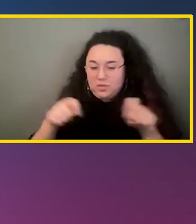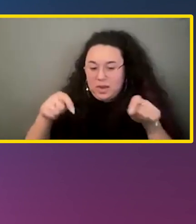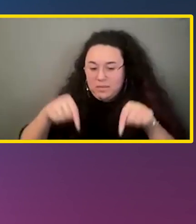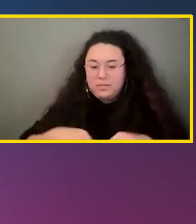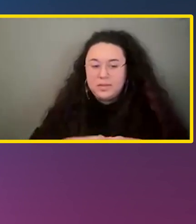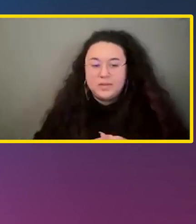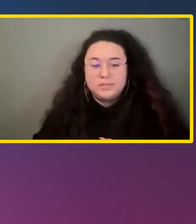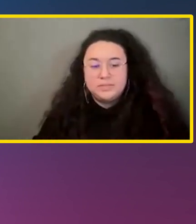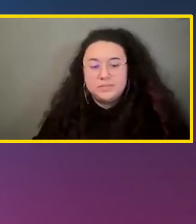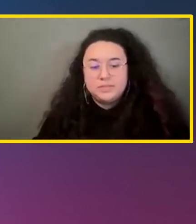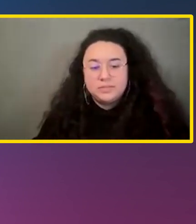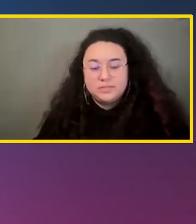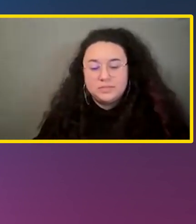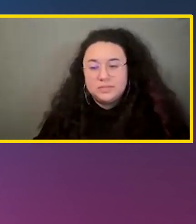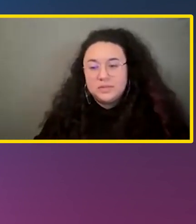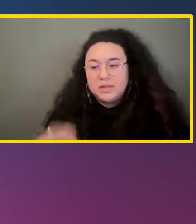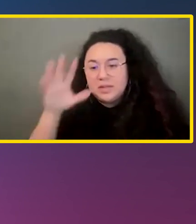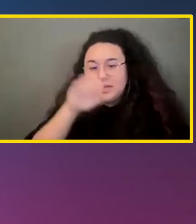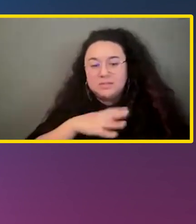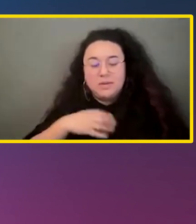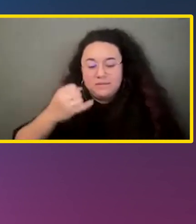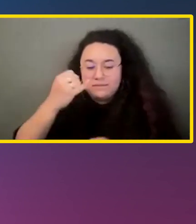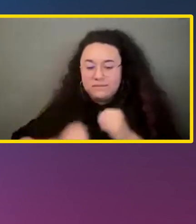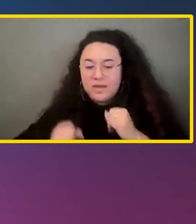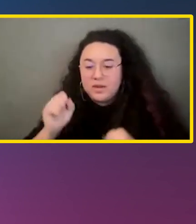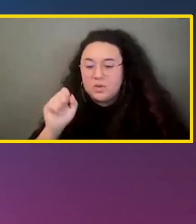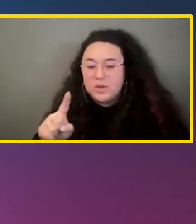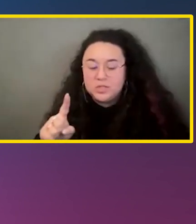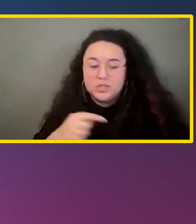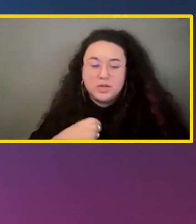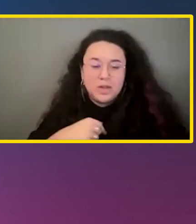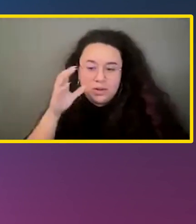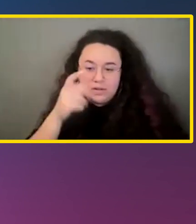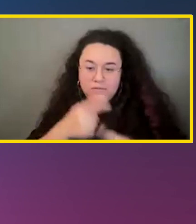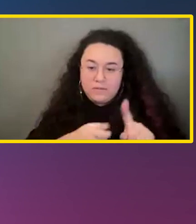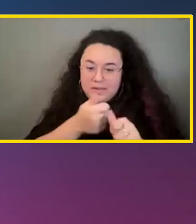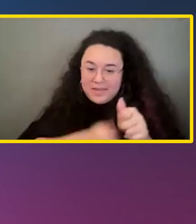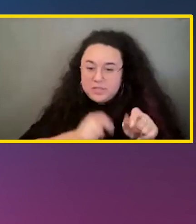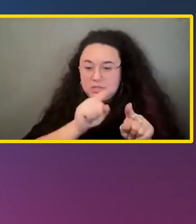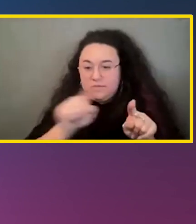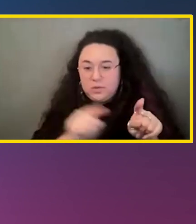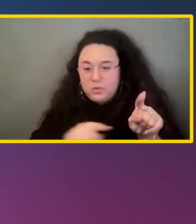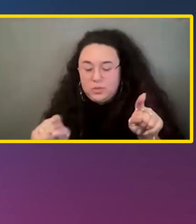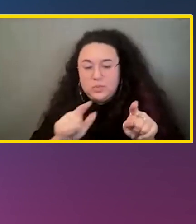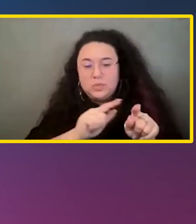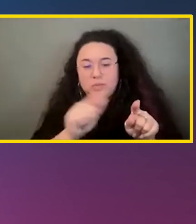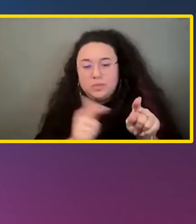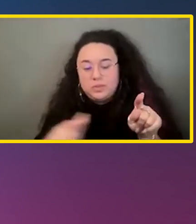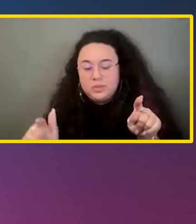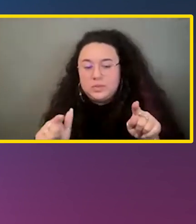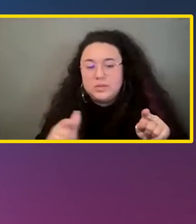up. I guess my final question, and I want to hear from each of you,